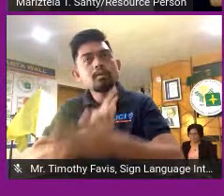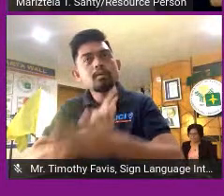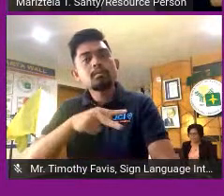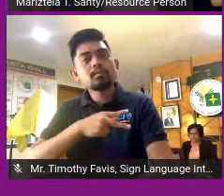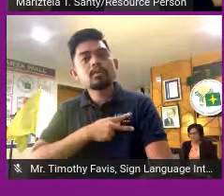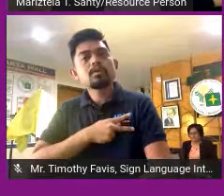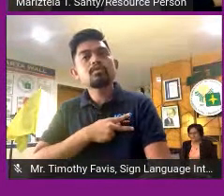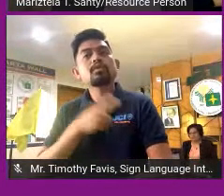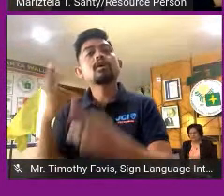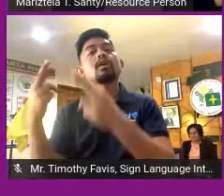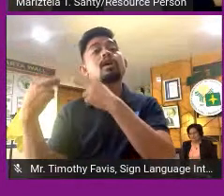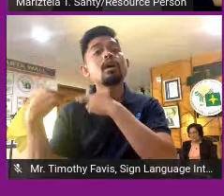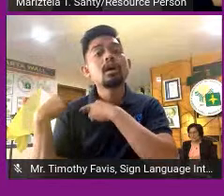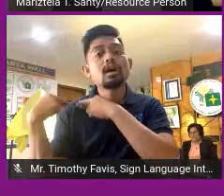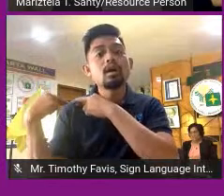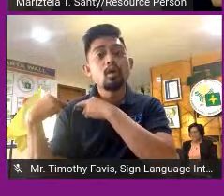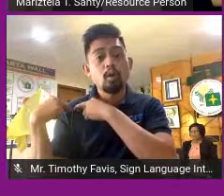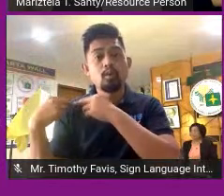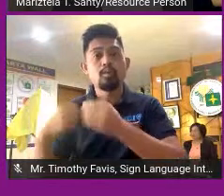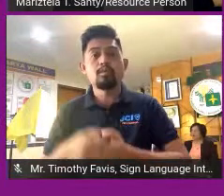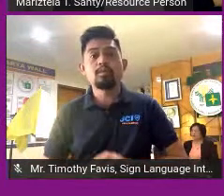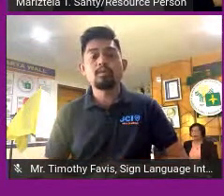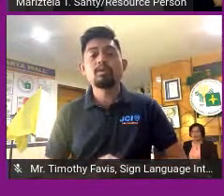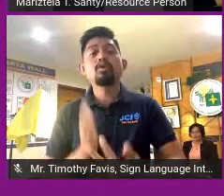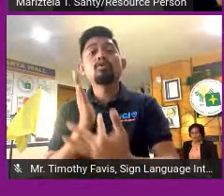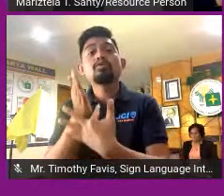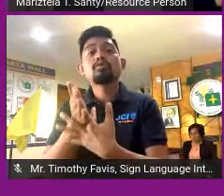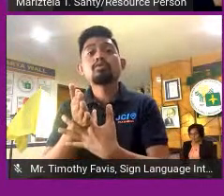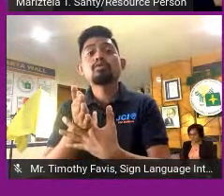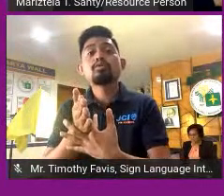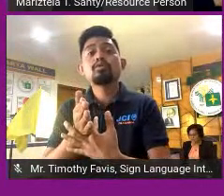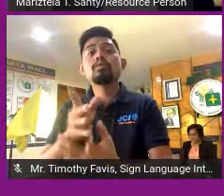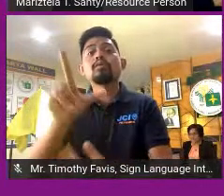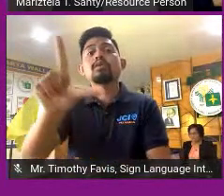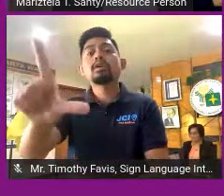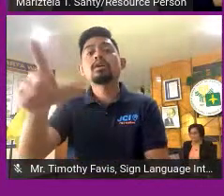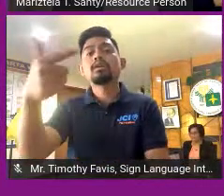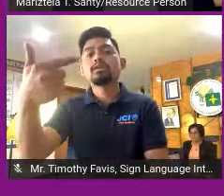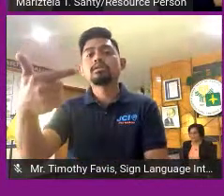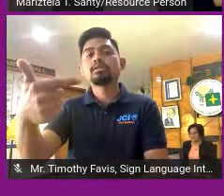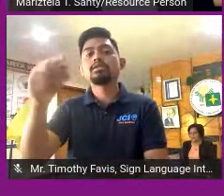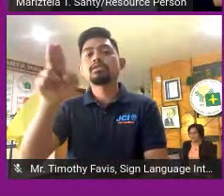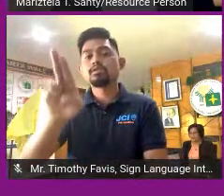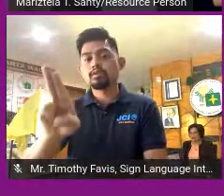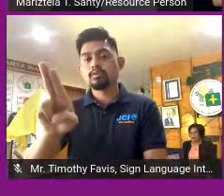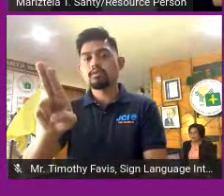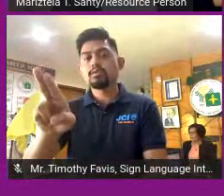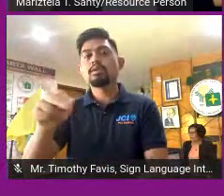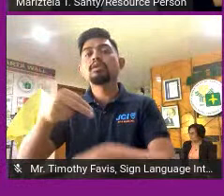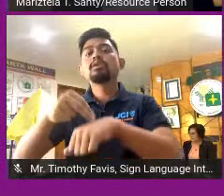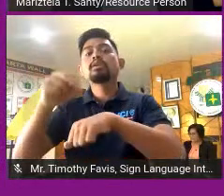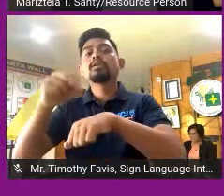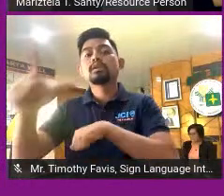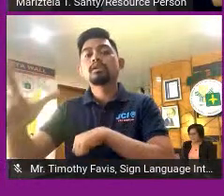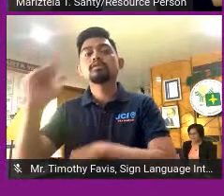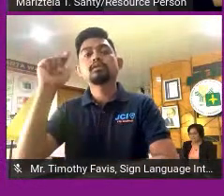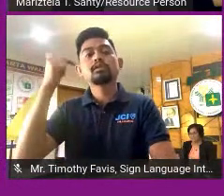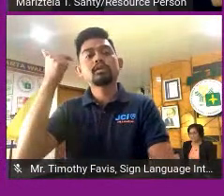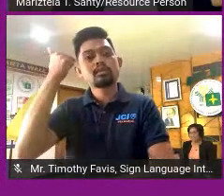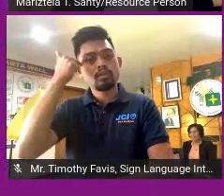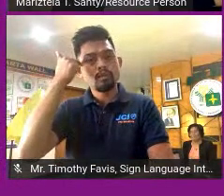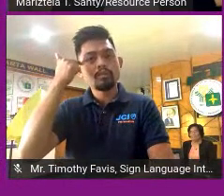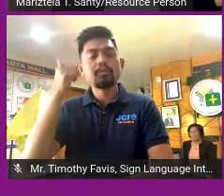mainstreaming God to the LGUs or the local government units, the national government